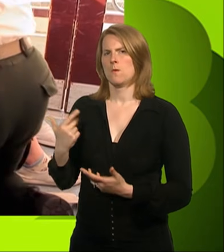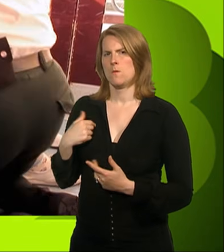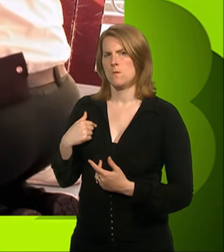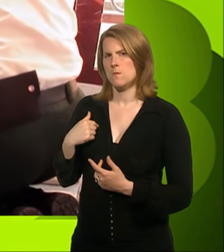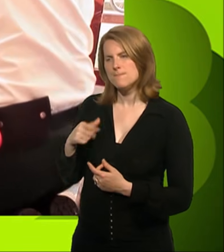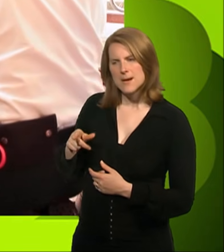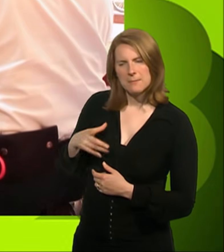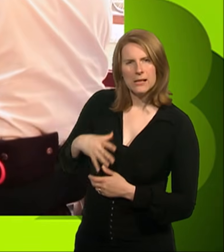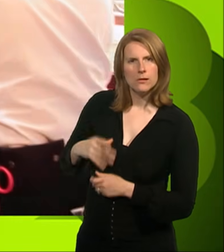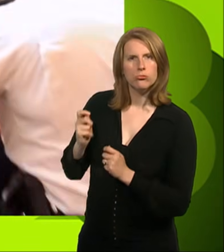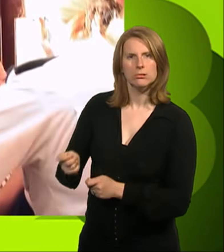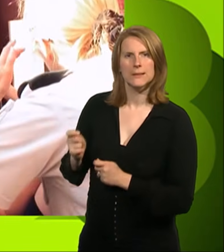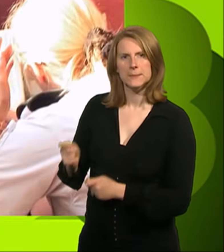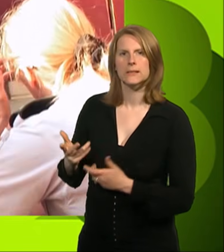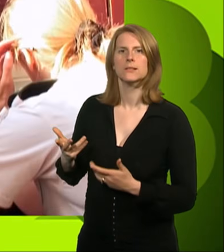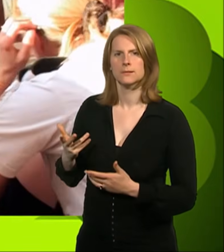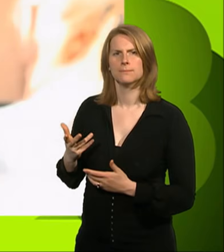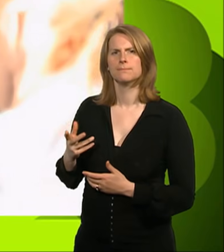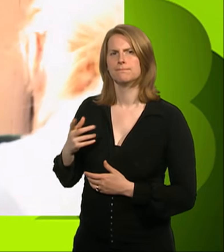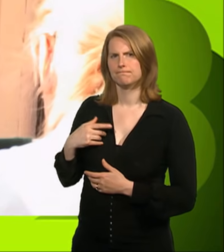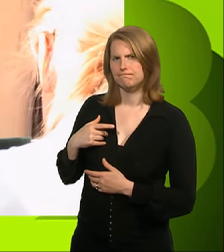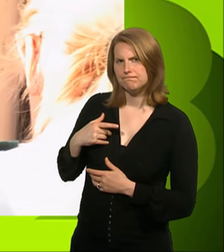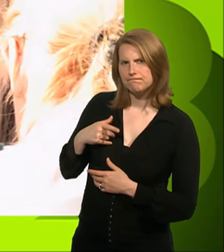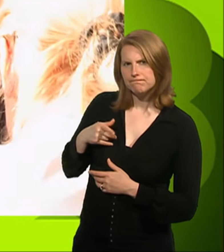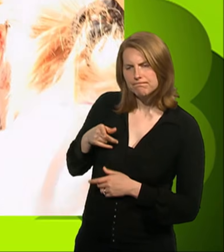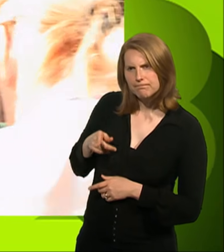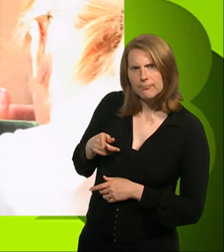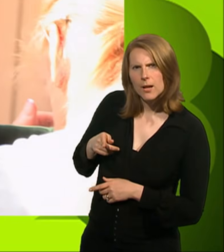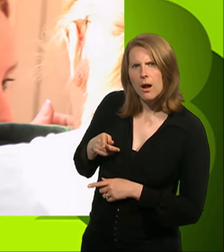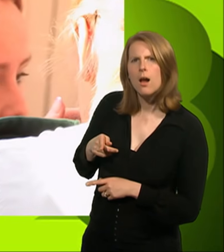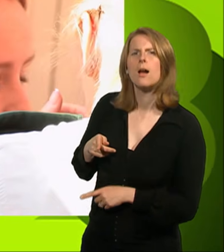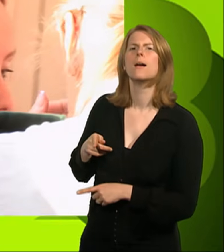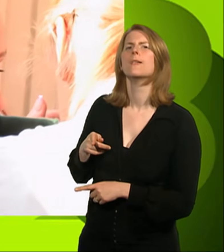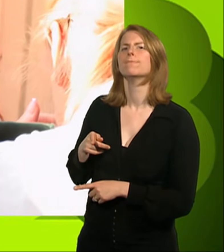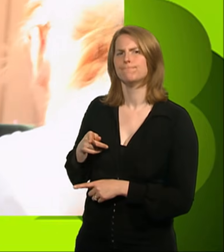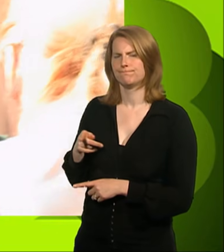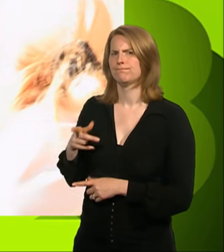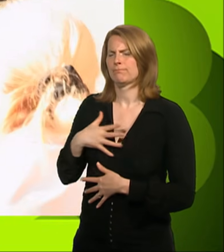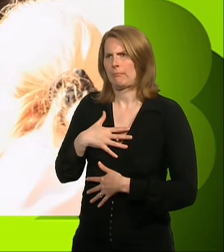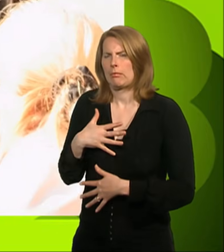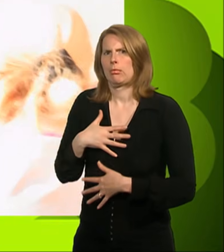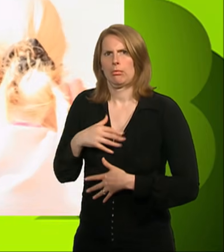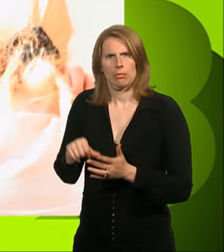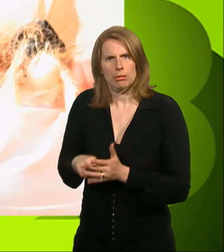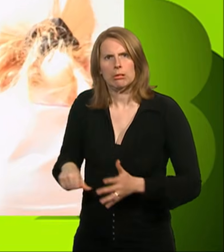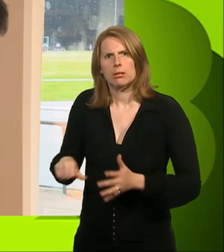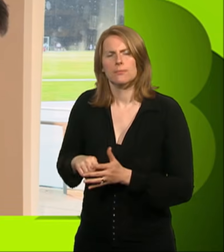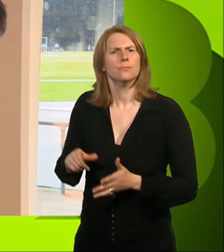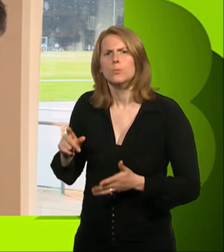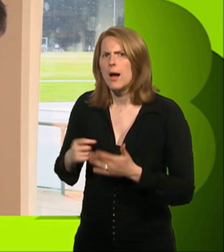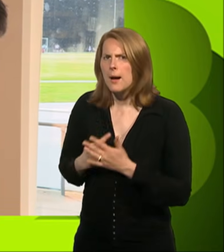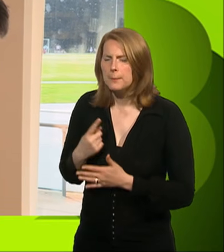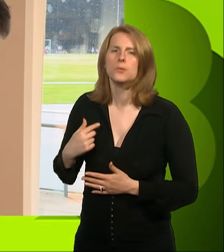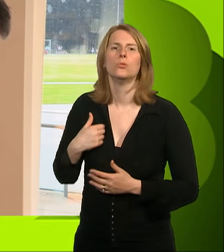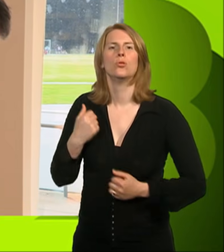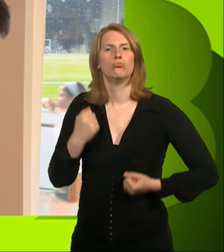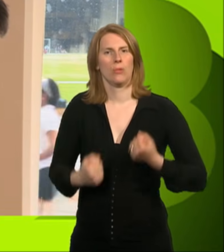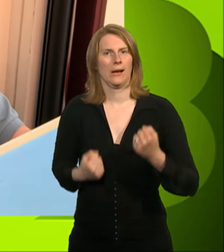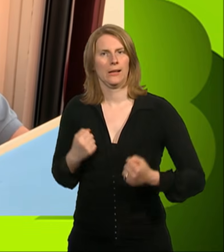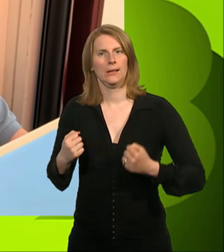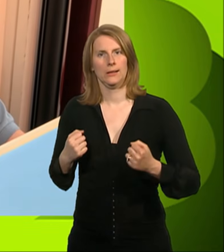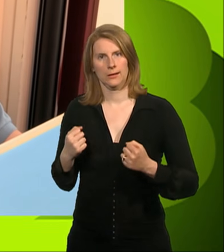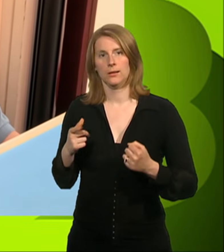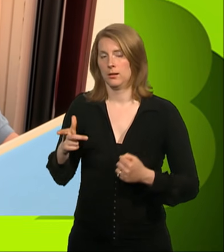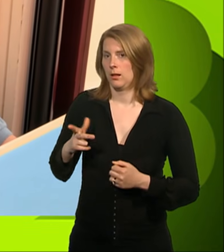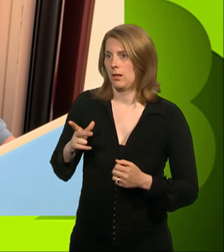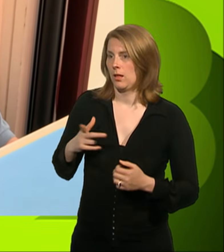tell me what happened? Running. So you were feeling short of breath as you were running? Was that panicking you a little bit, was it? Yeah. Okay. And have a quick listen to your chest.